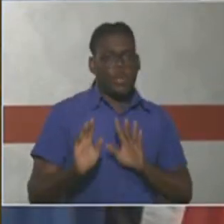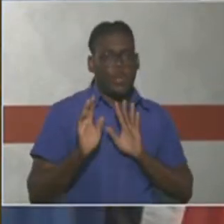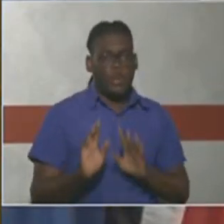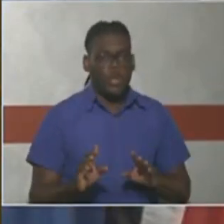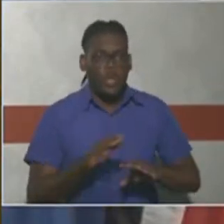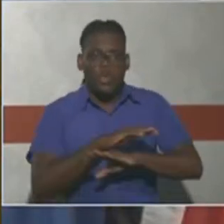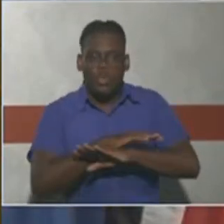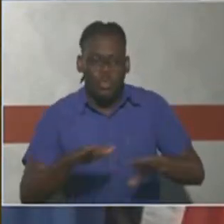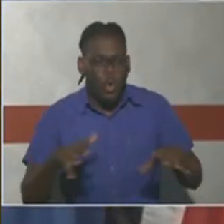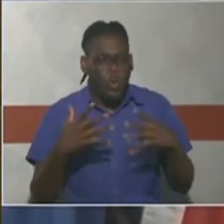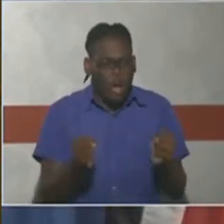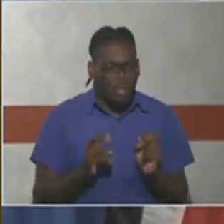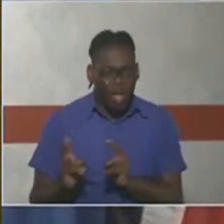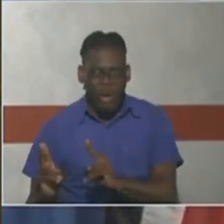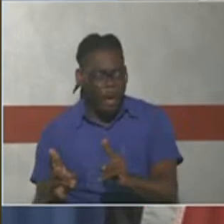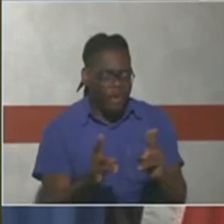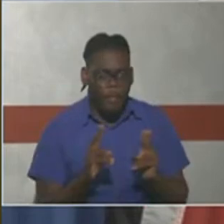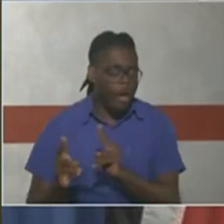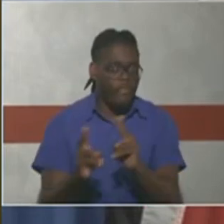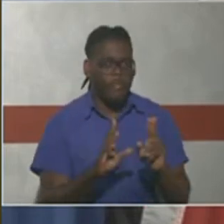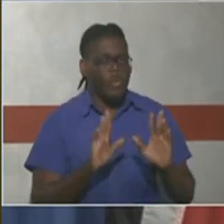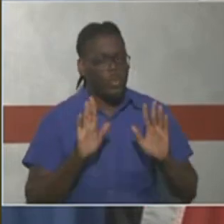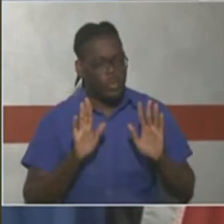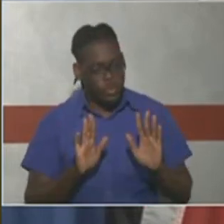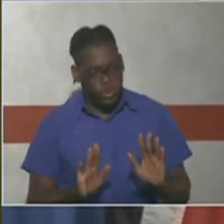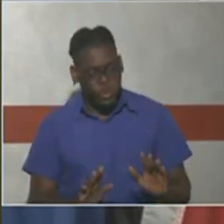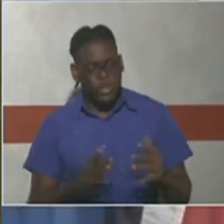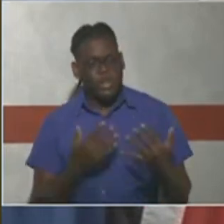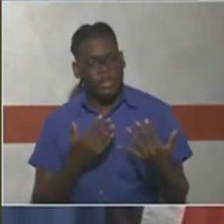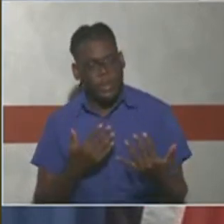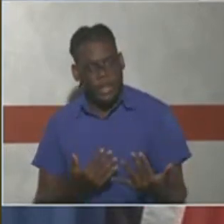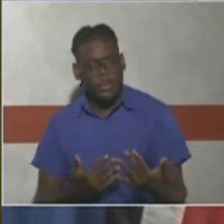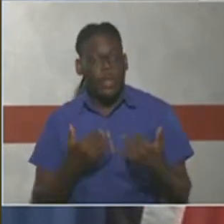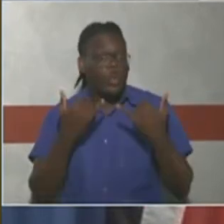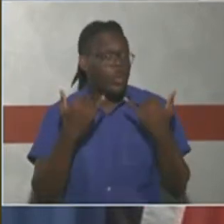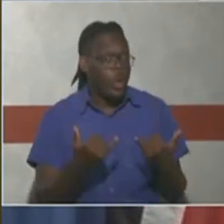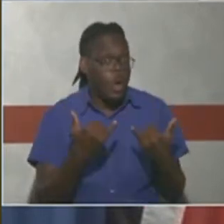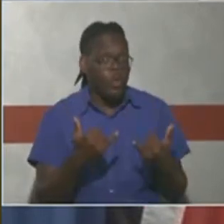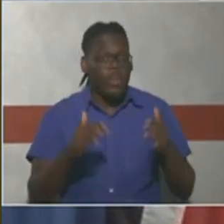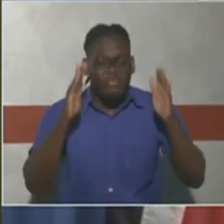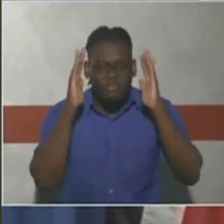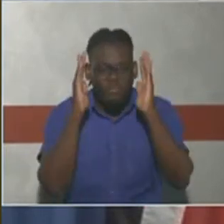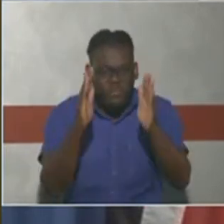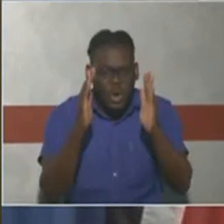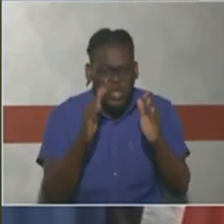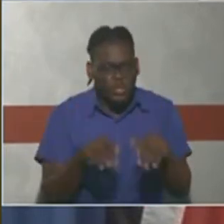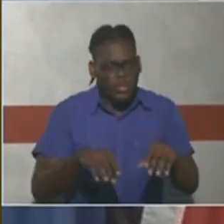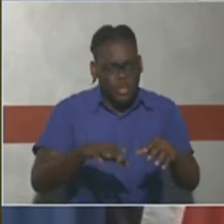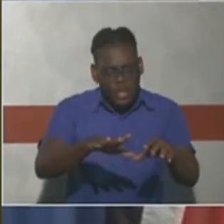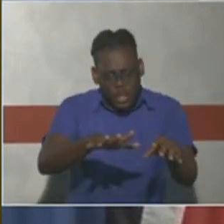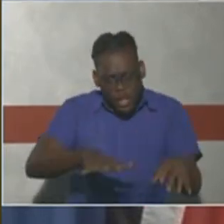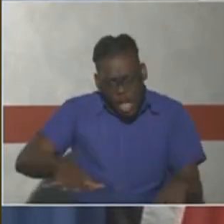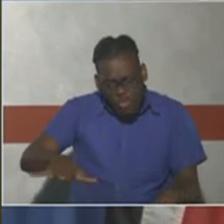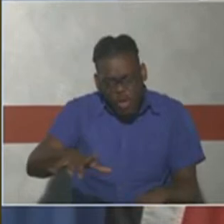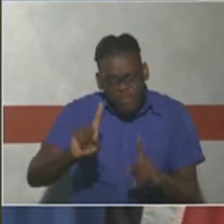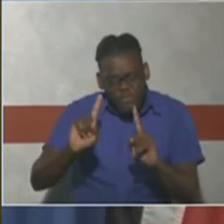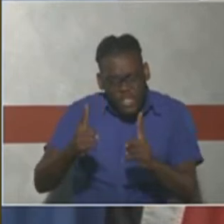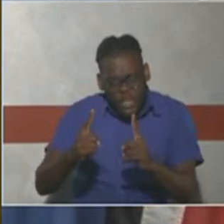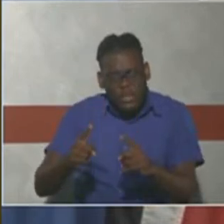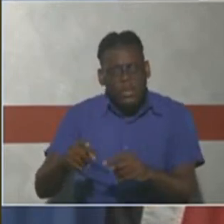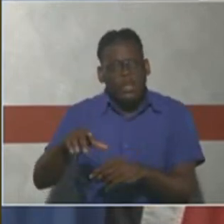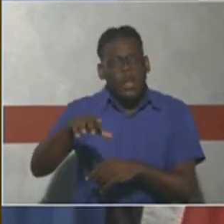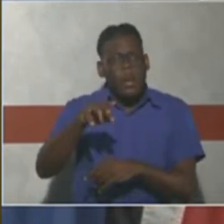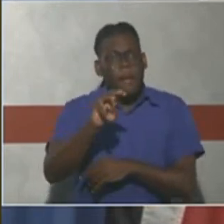are moving towards producing the Manatee portion of Lauren Manatee. That's 27% of the